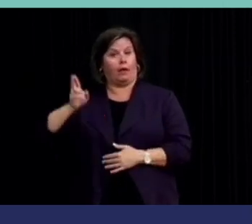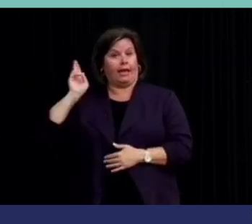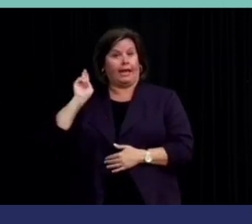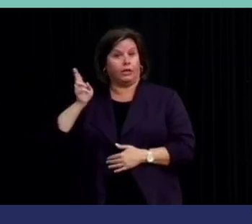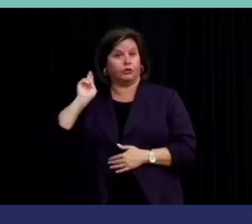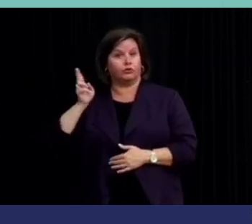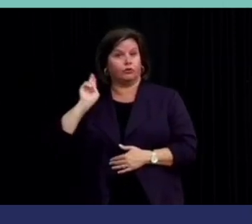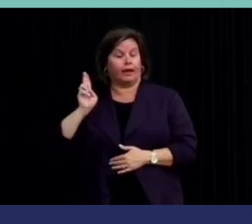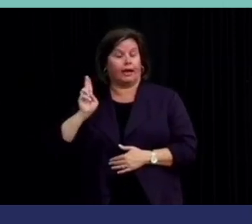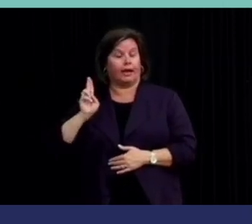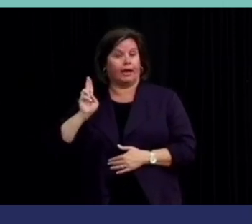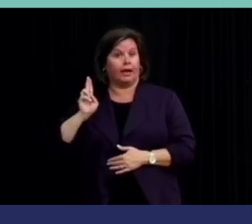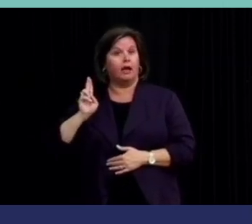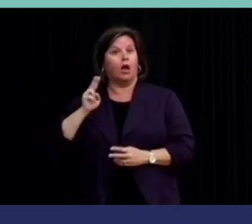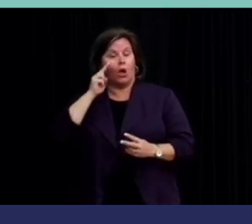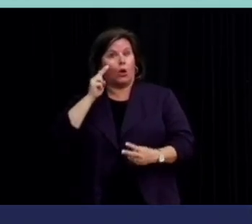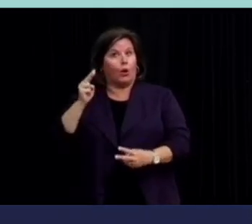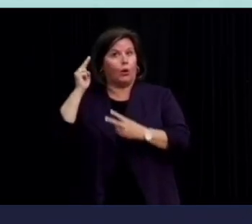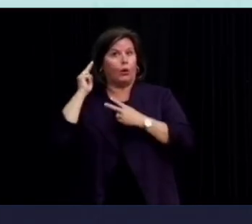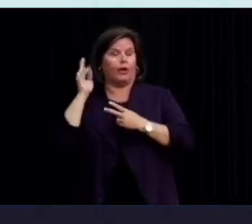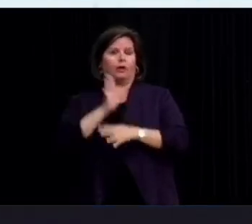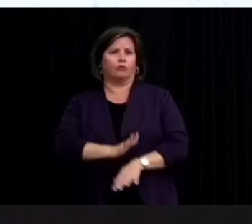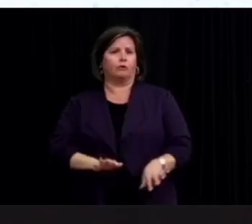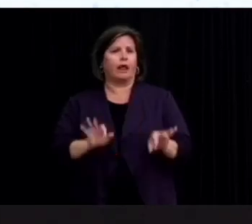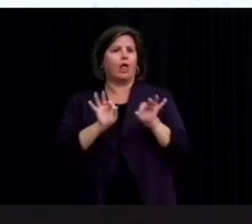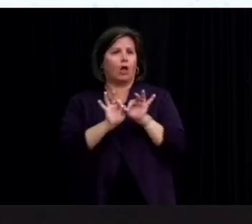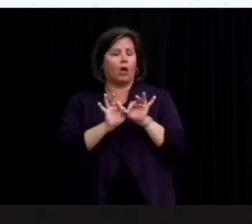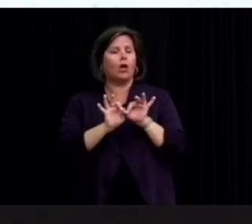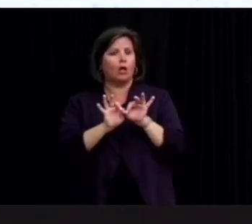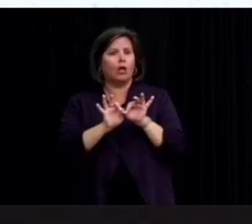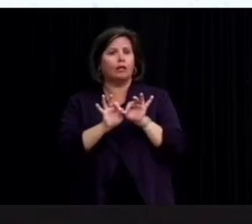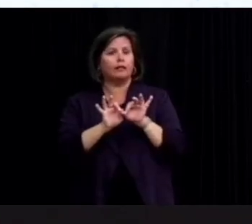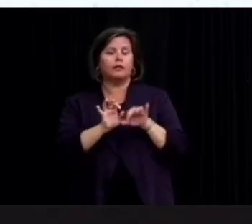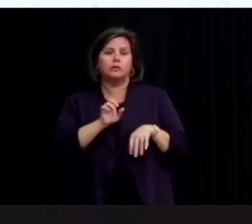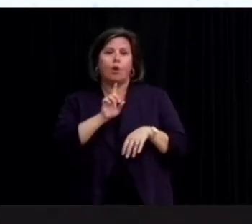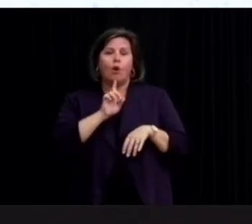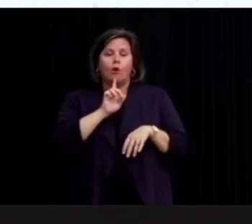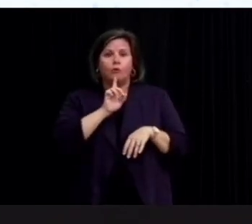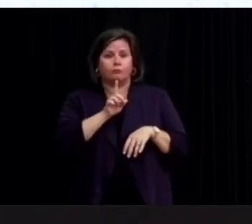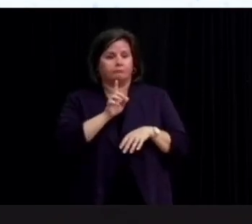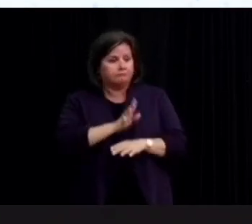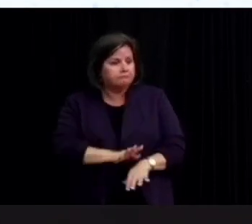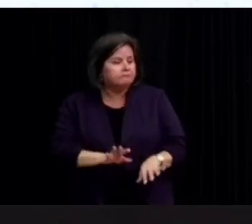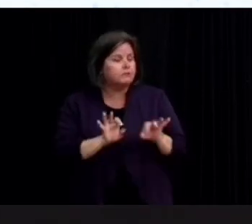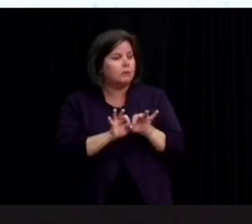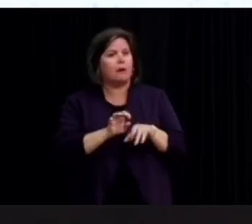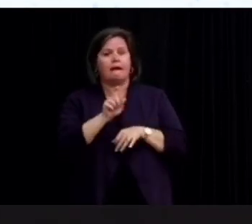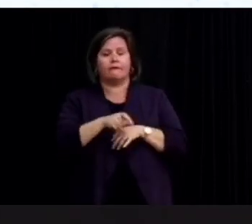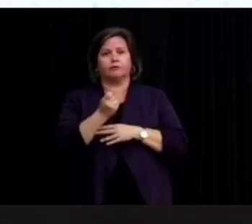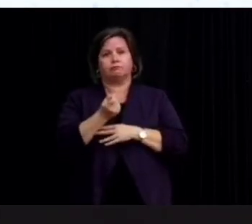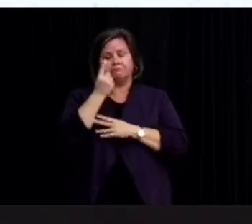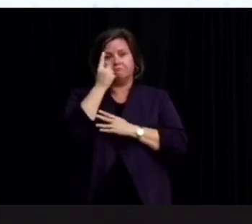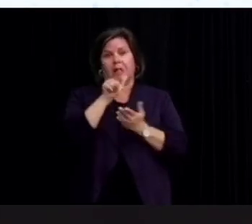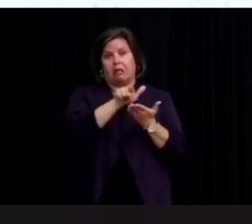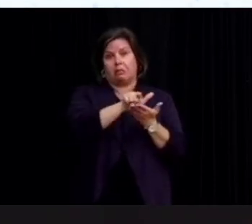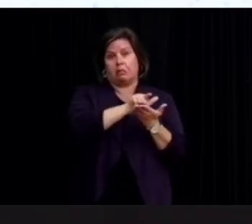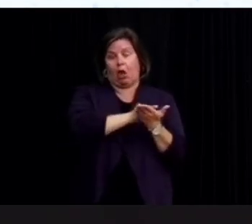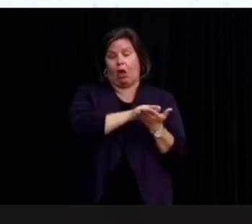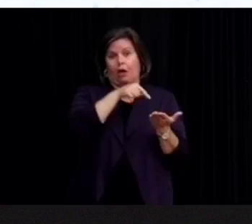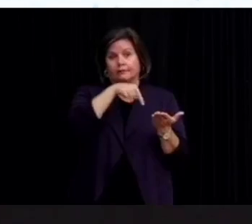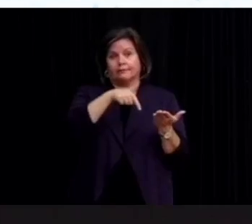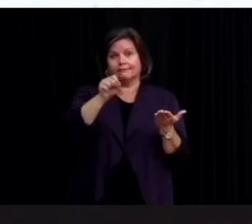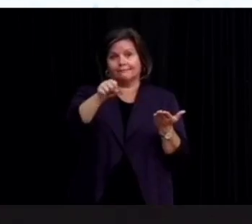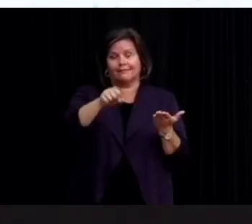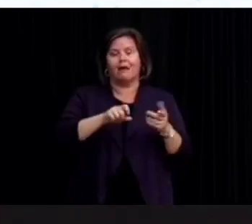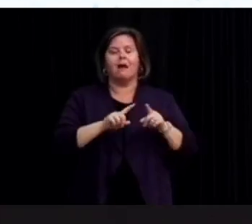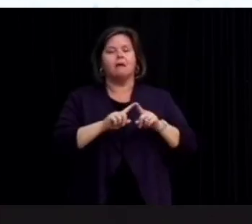critical. We focus again on the context. It's important, of course, to understand what the laws are, but it's also important to